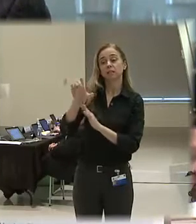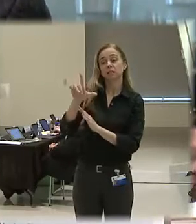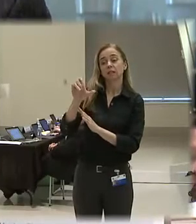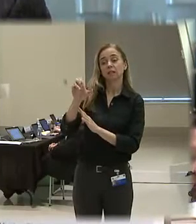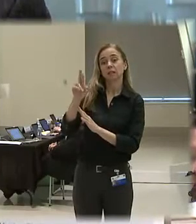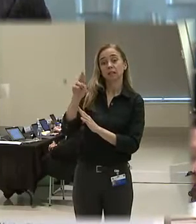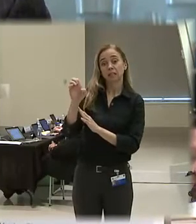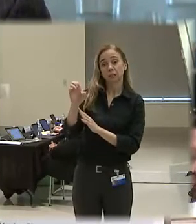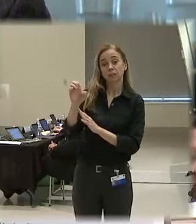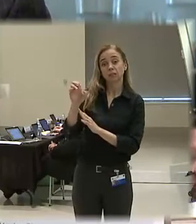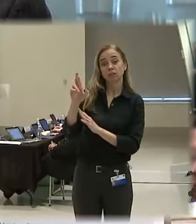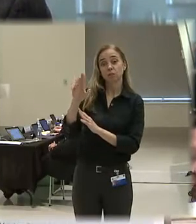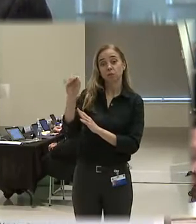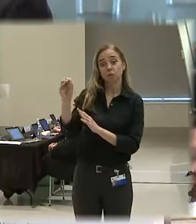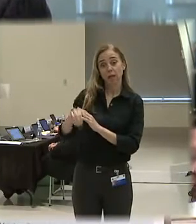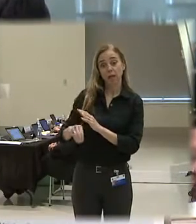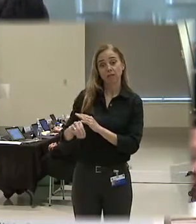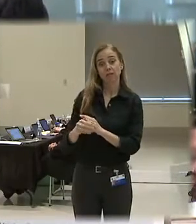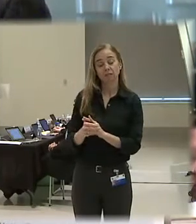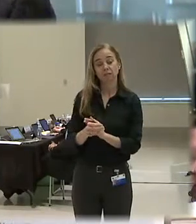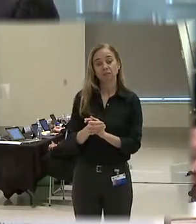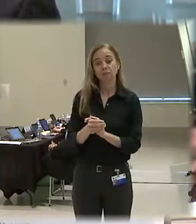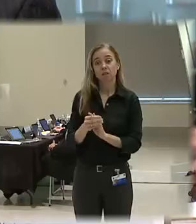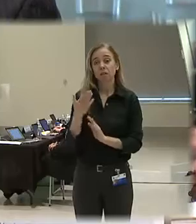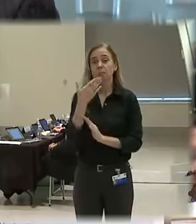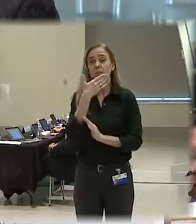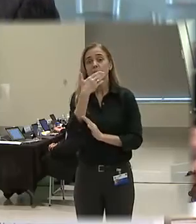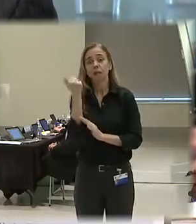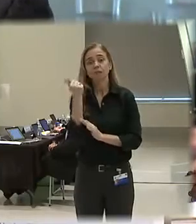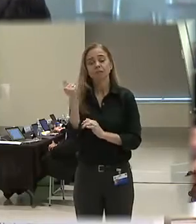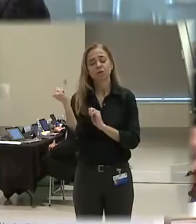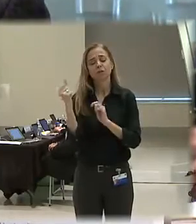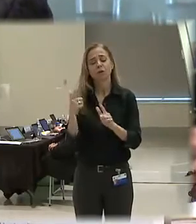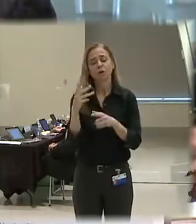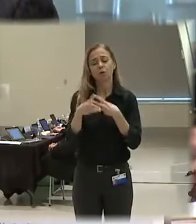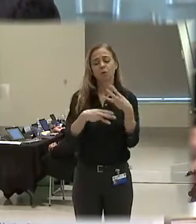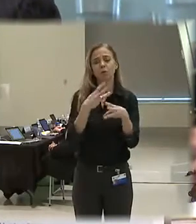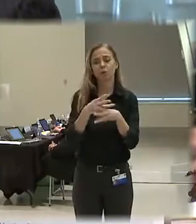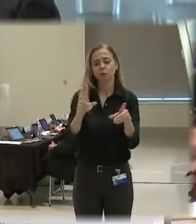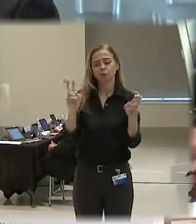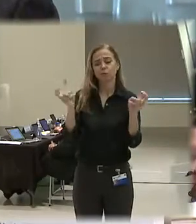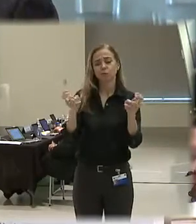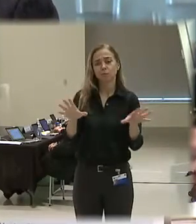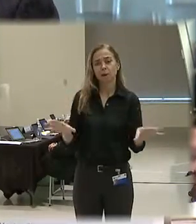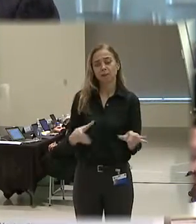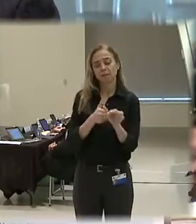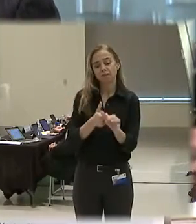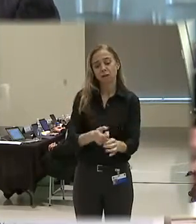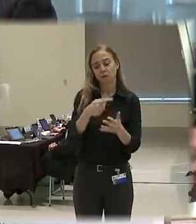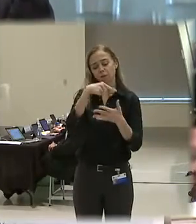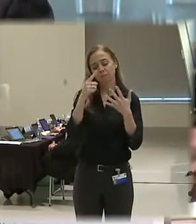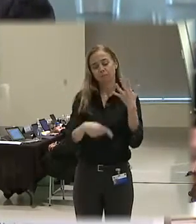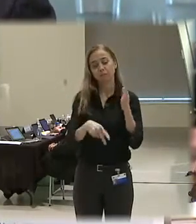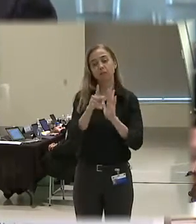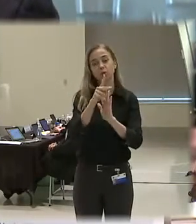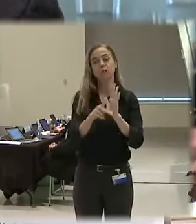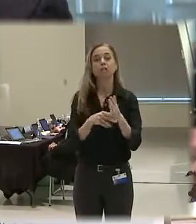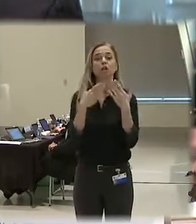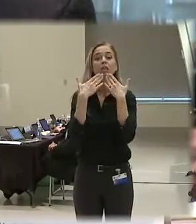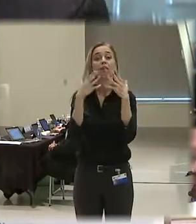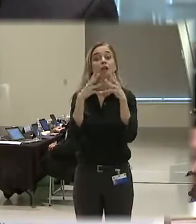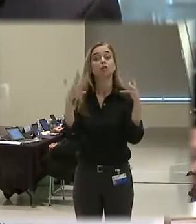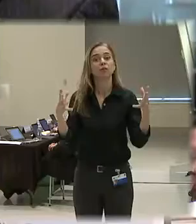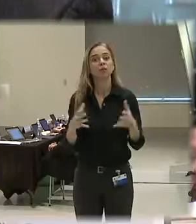detectives all at the same time. So we're getting the best of all worlds by engaging in these behaviors and learning from them. Thank you very